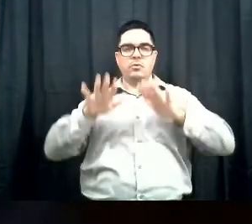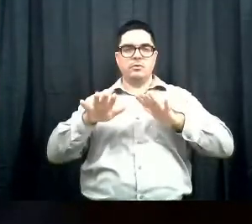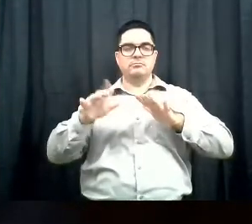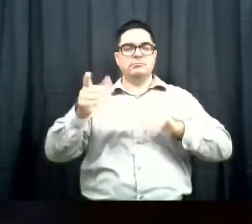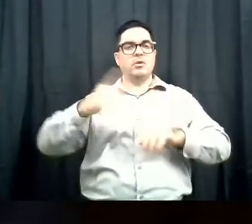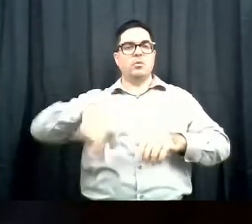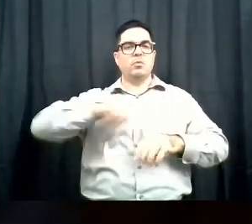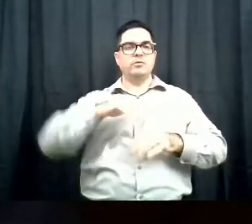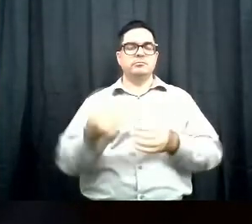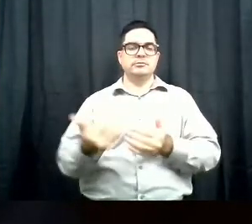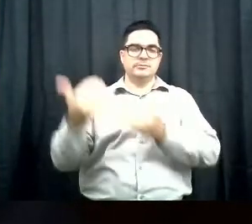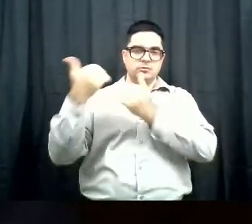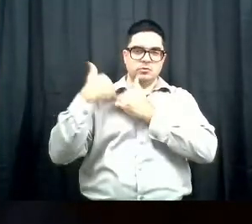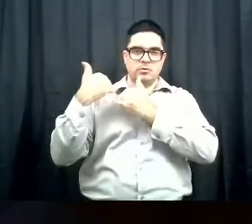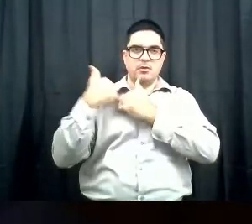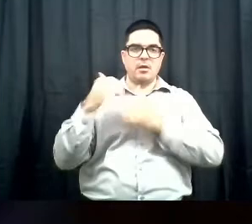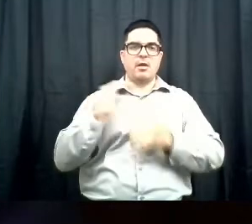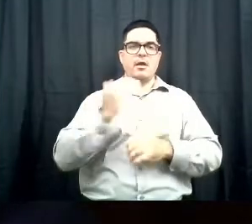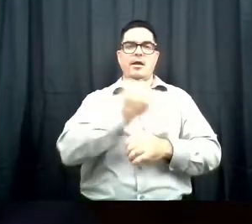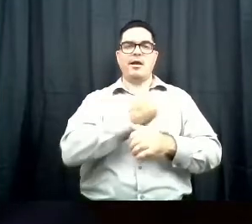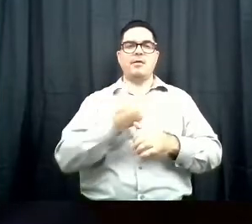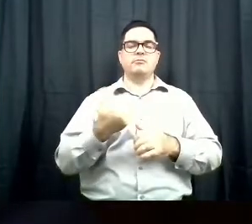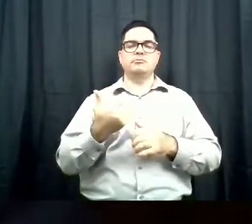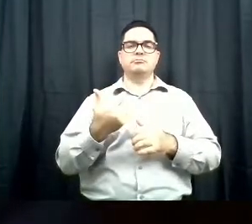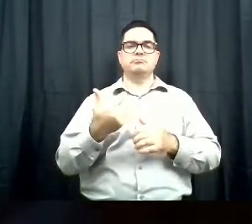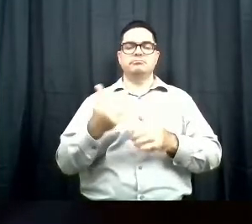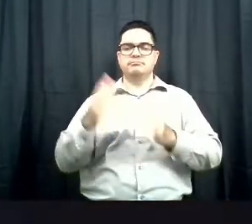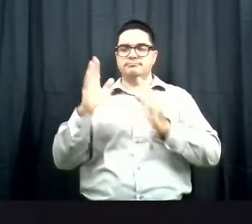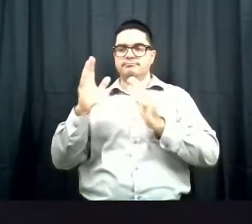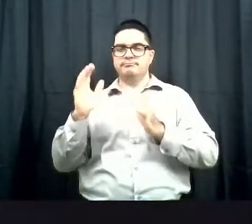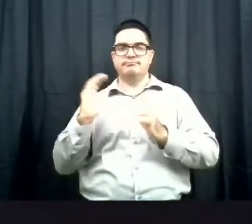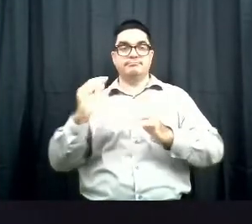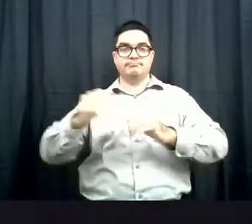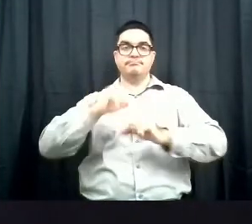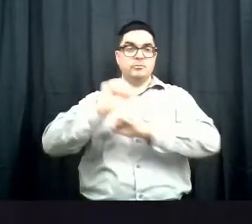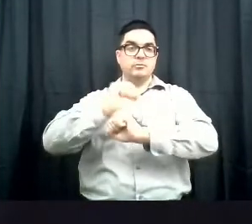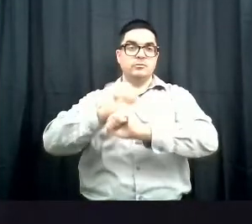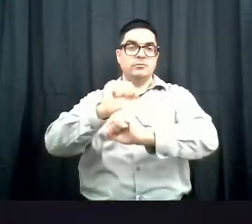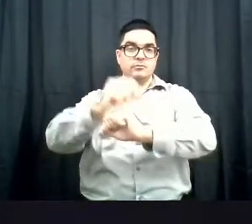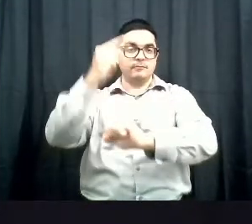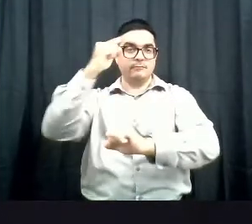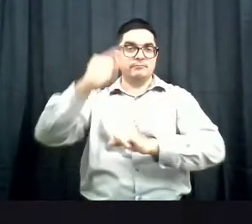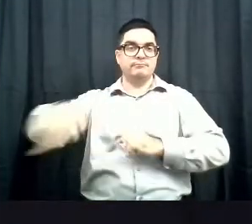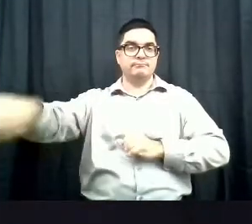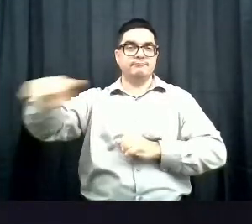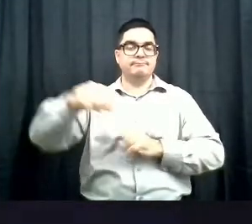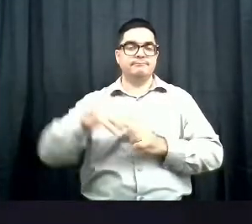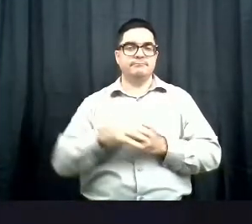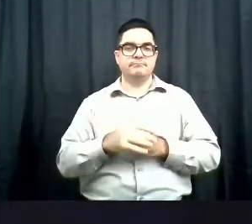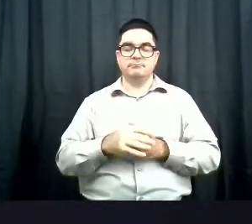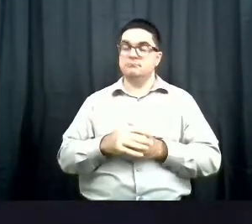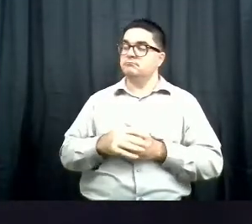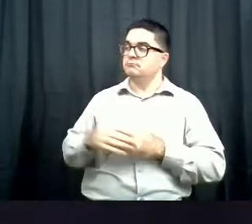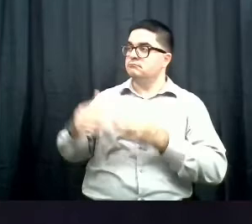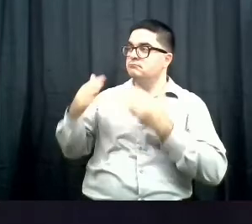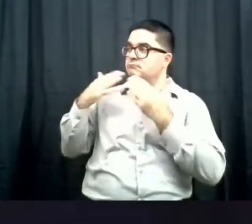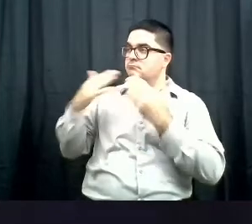our duties with our people. Thank you, Omar. Any other